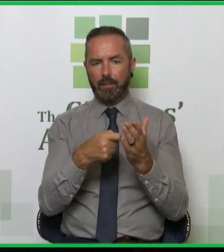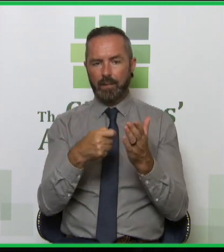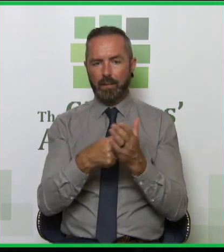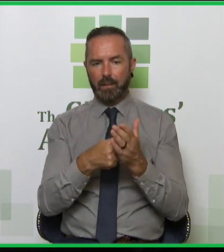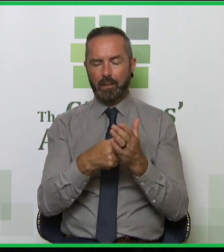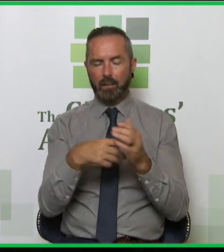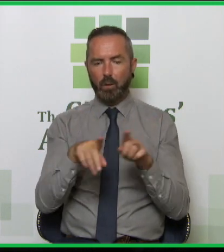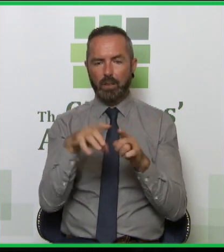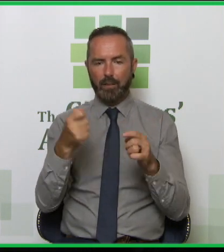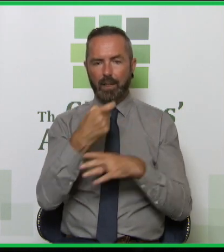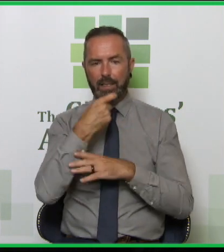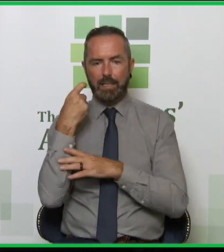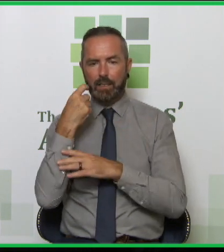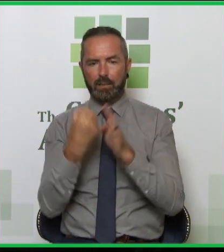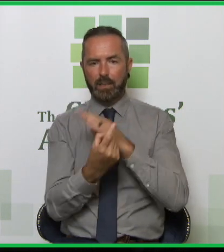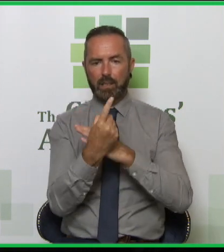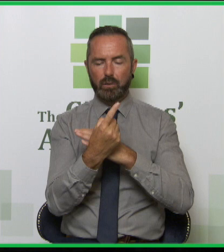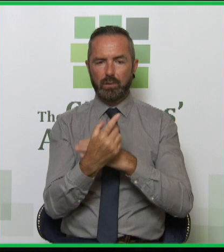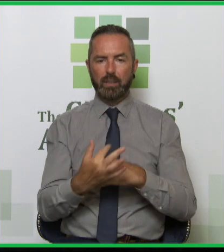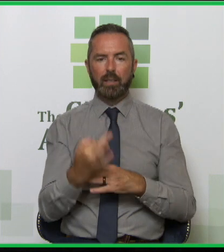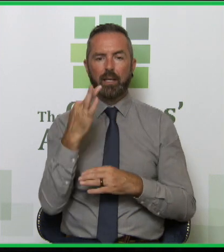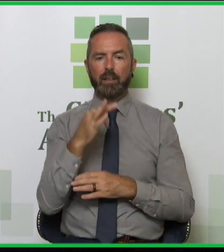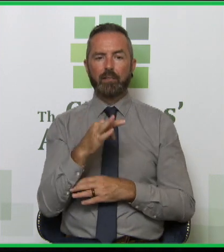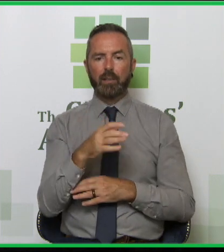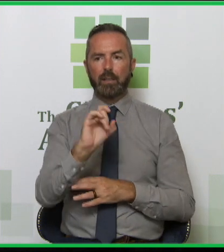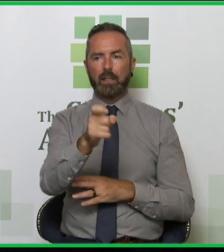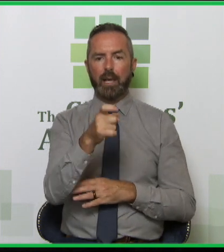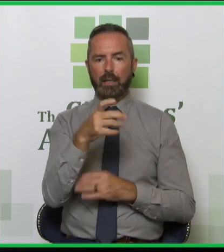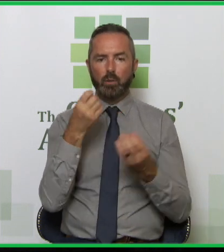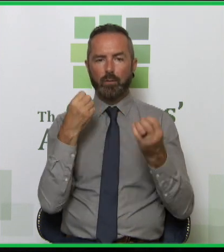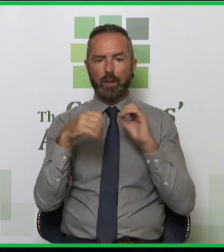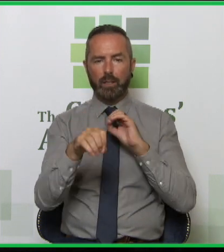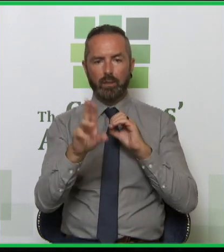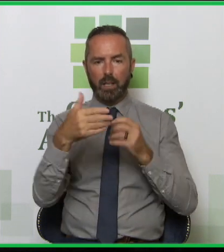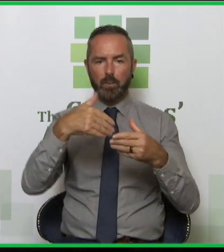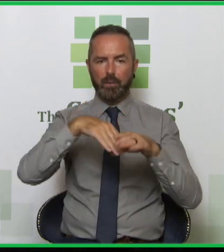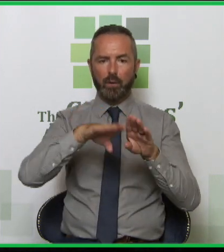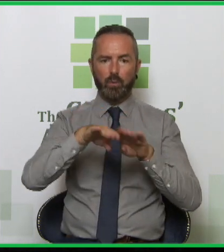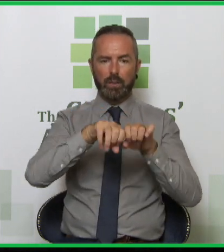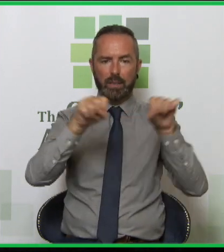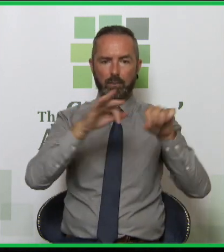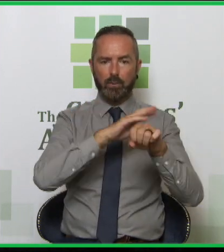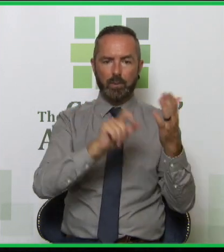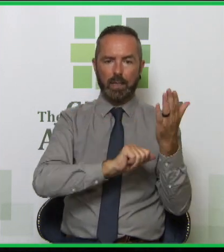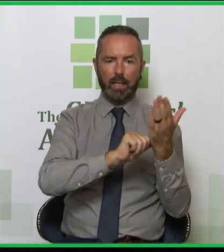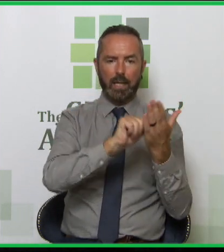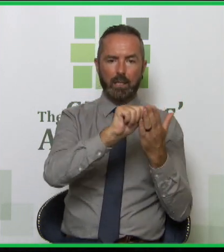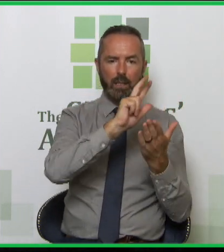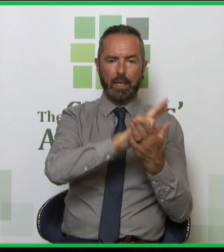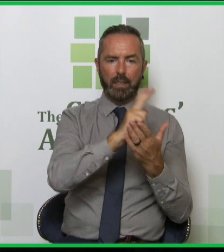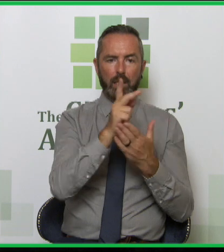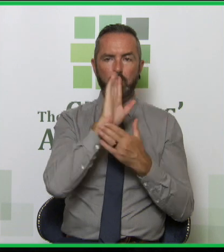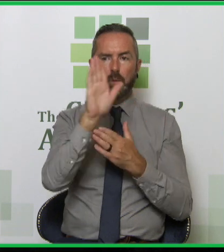addiction issues. So if an ex-offender can participate again in a CE scheme from the age of 18, but they must be referred